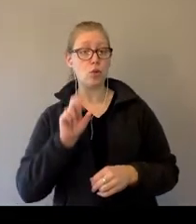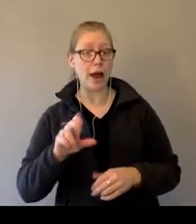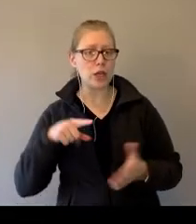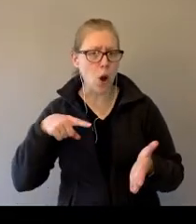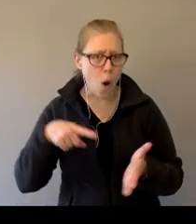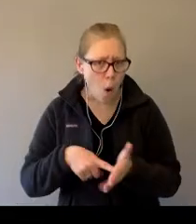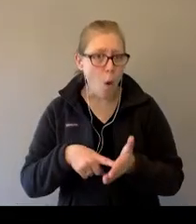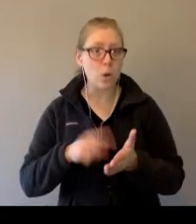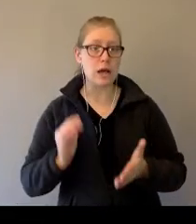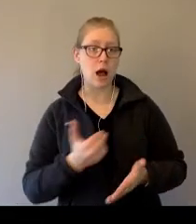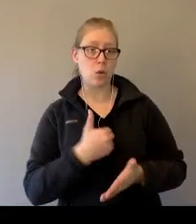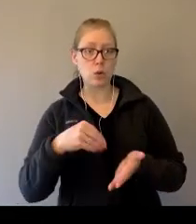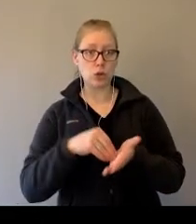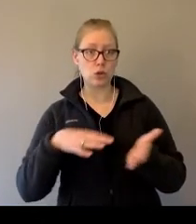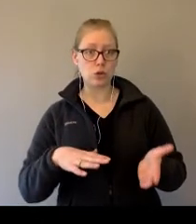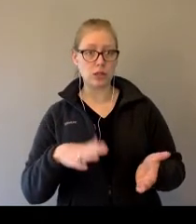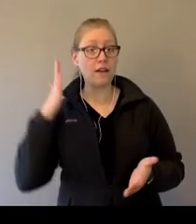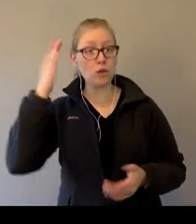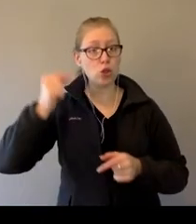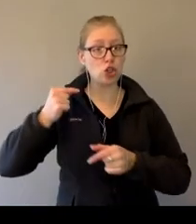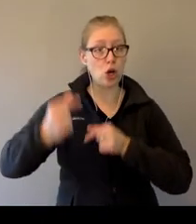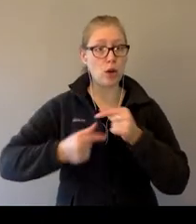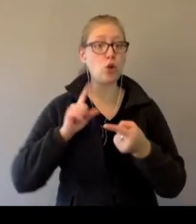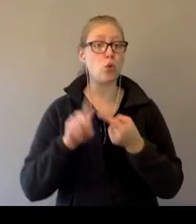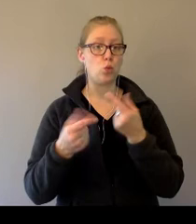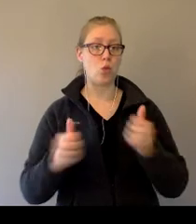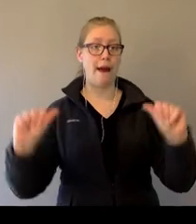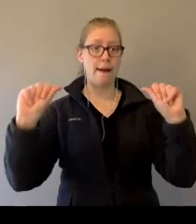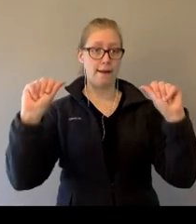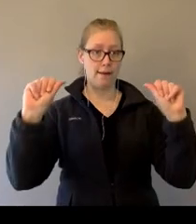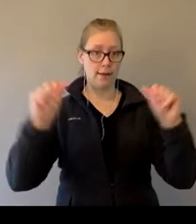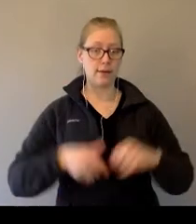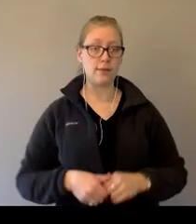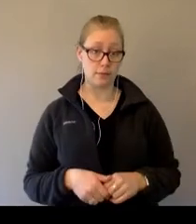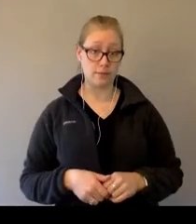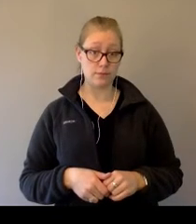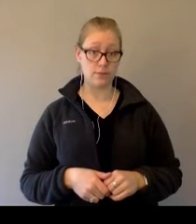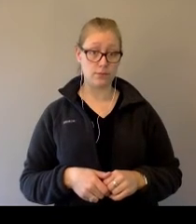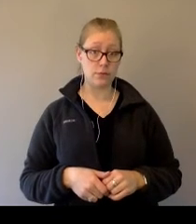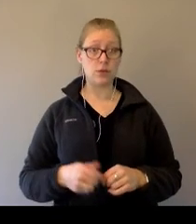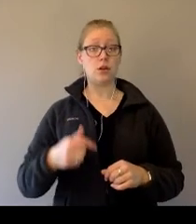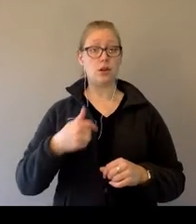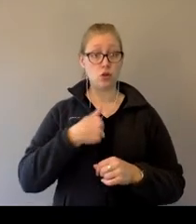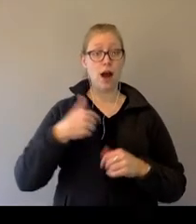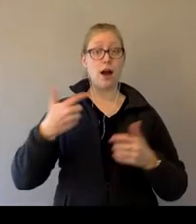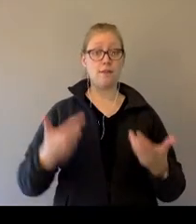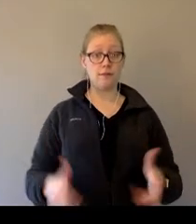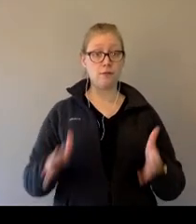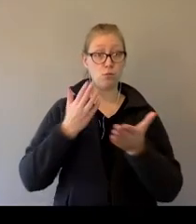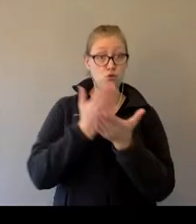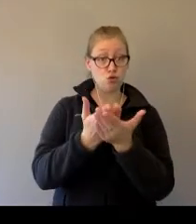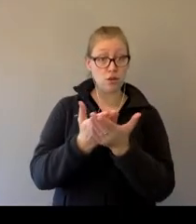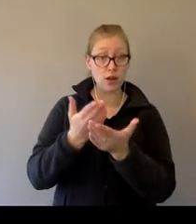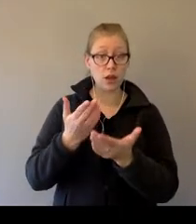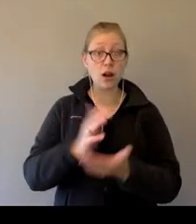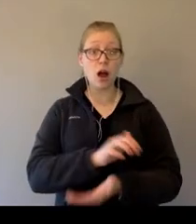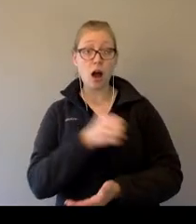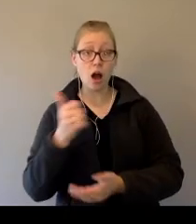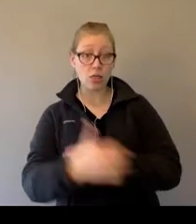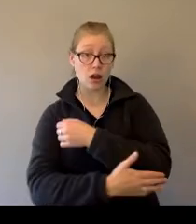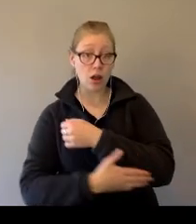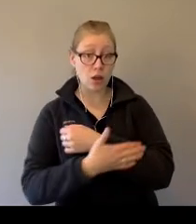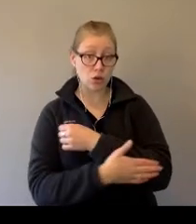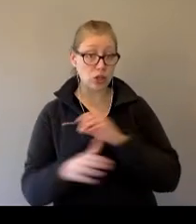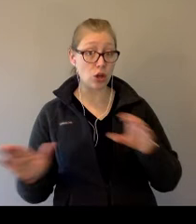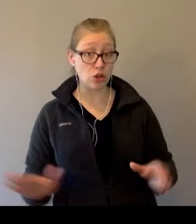students, the future generation, to try. Okay, so I've proven that other countries are